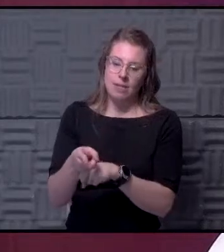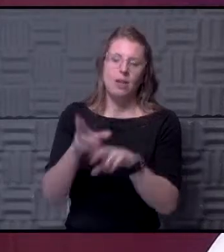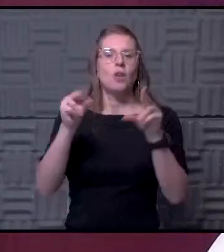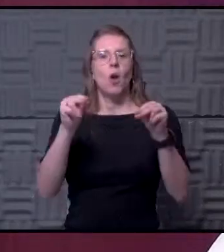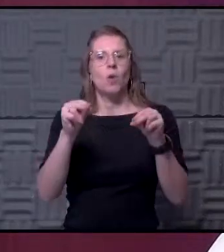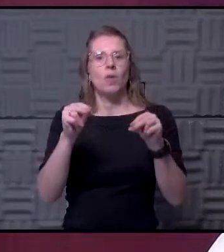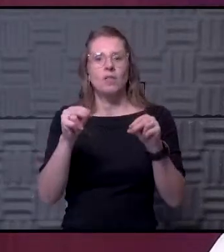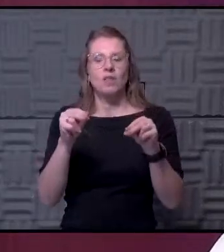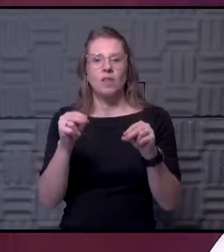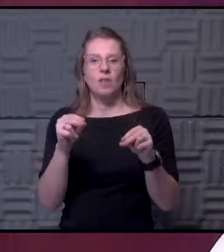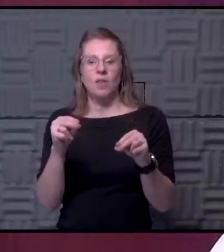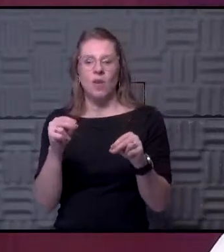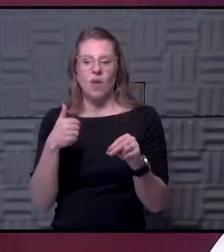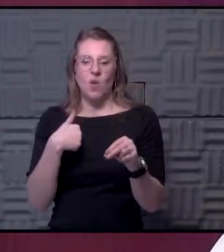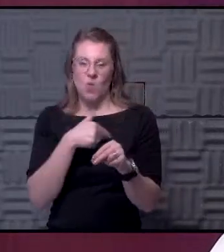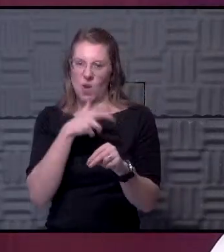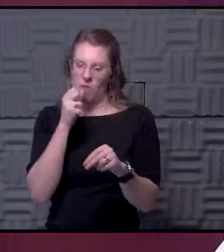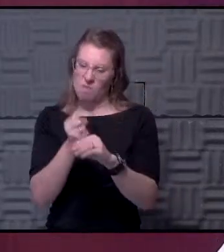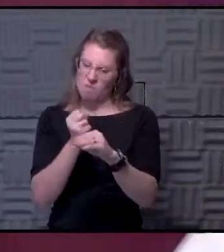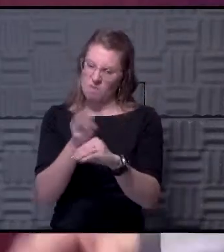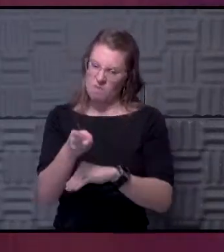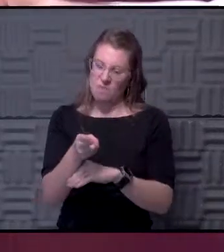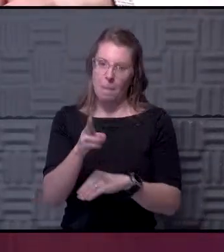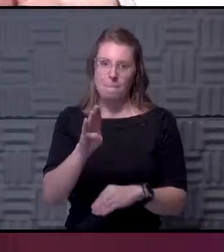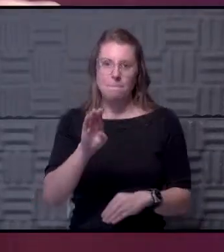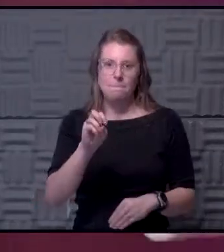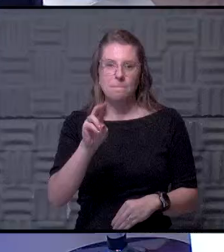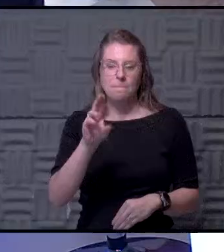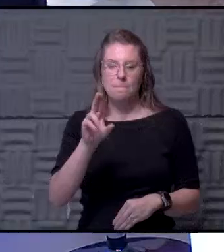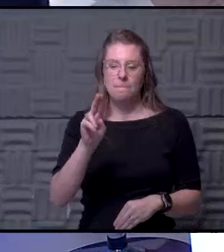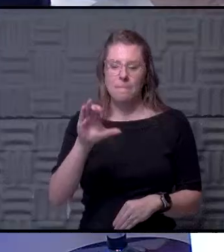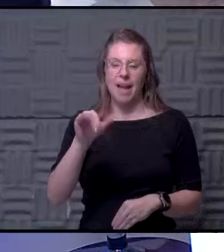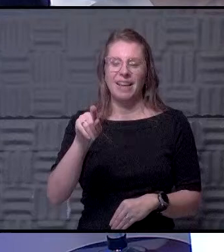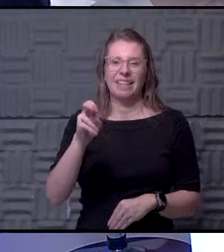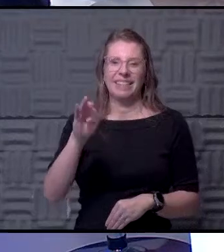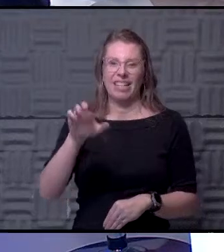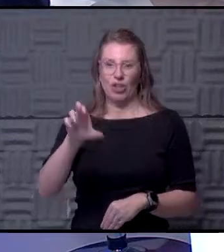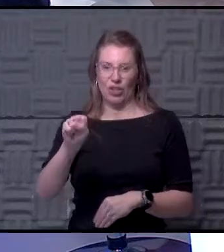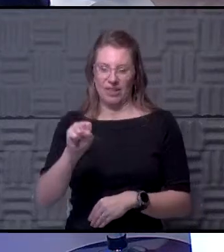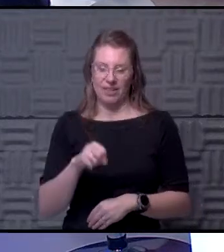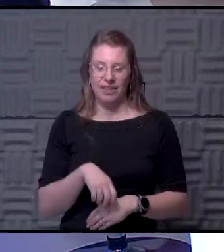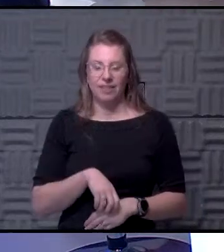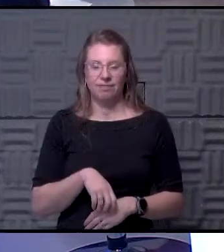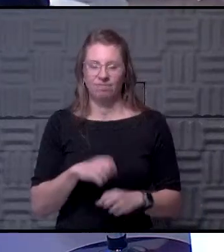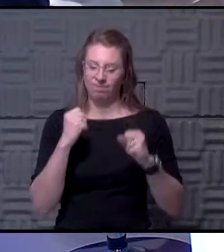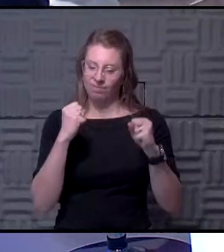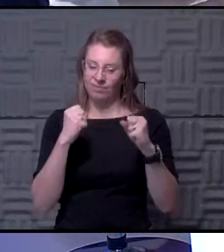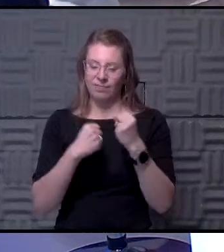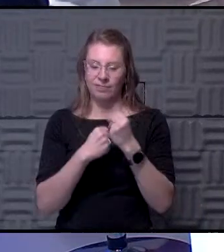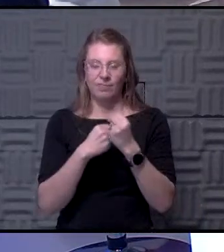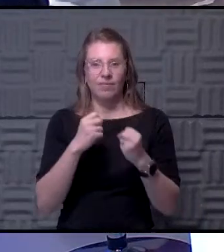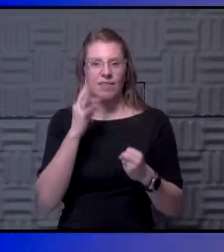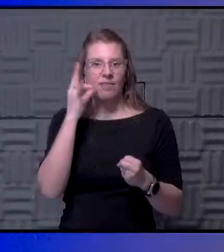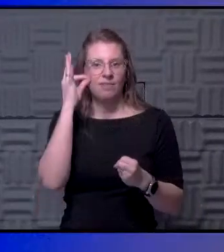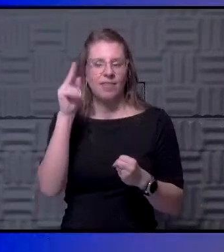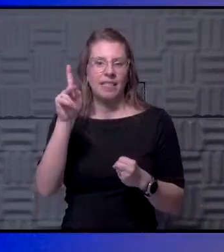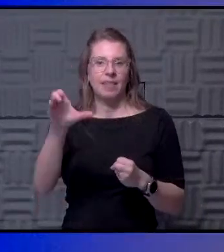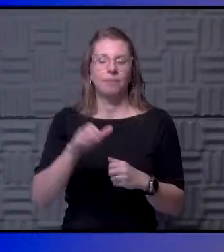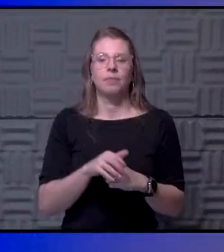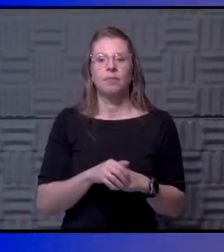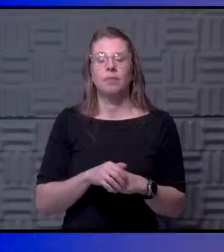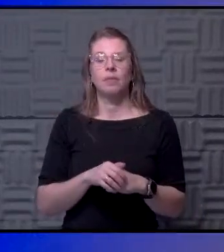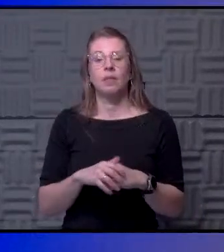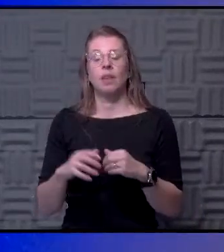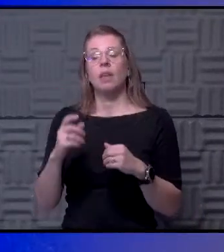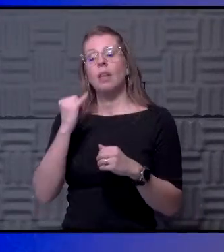take the stuffing out of the Tampa Bay Buccaneers. Let's go, Kansas City. Yeah, right. Yeah, I think it could go one of two ways. Obviously, if there's these new